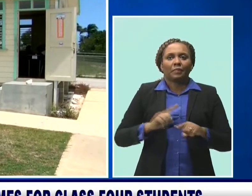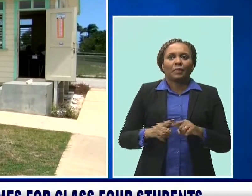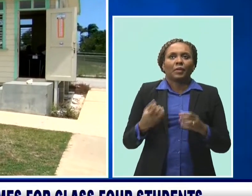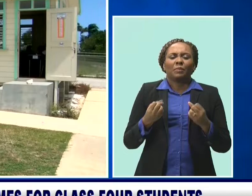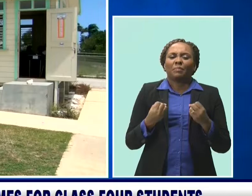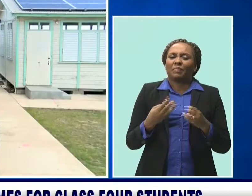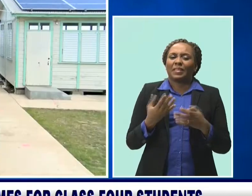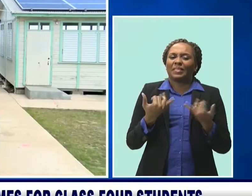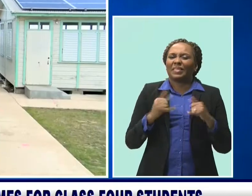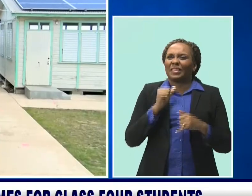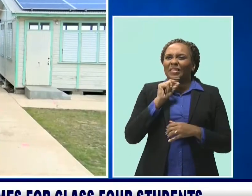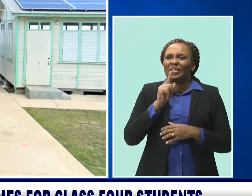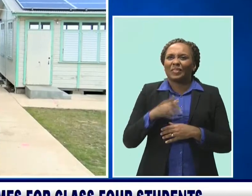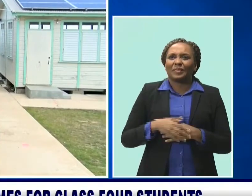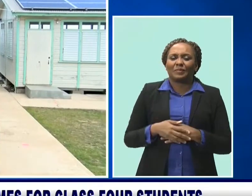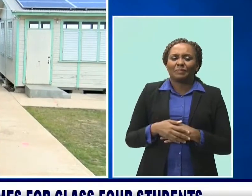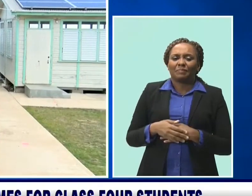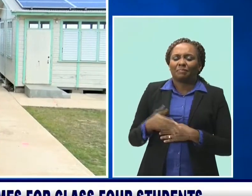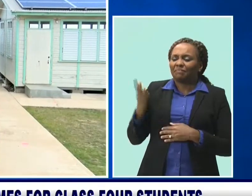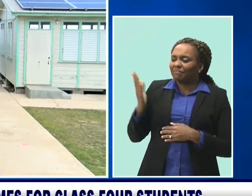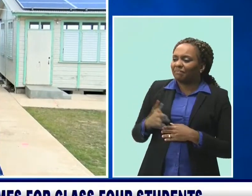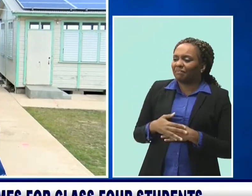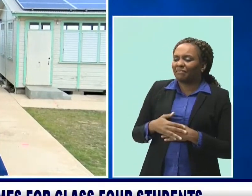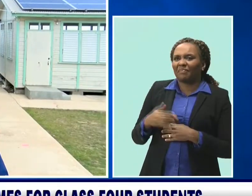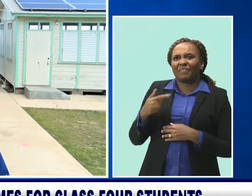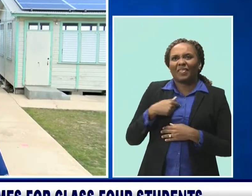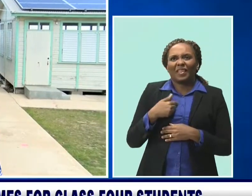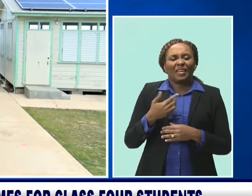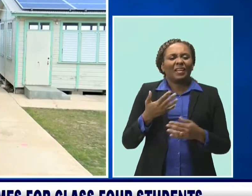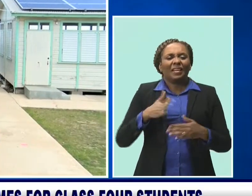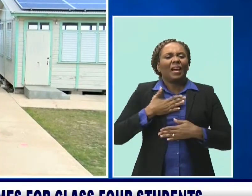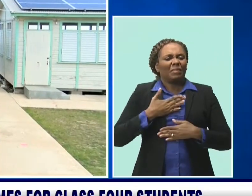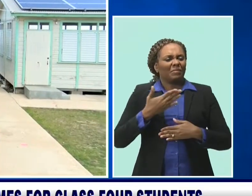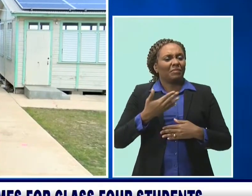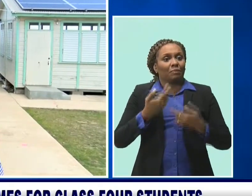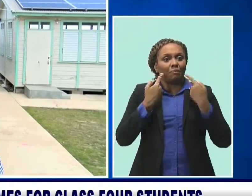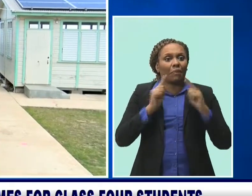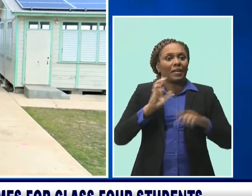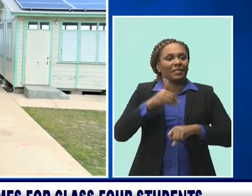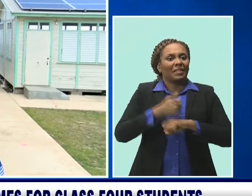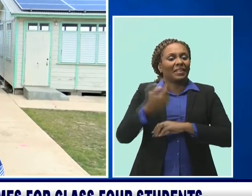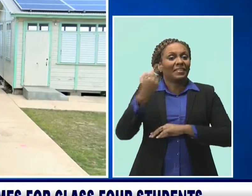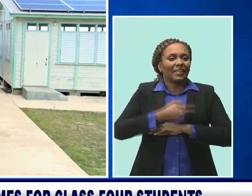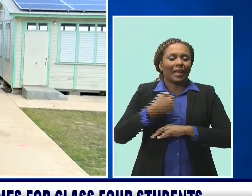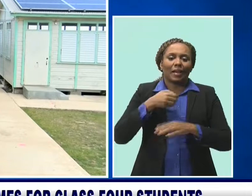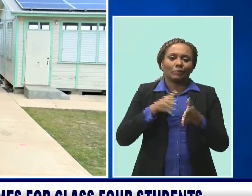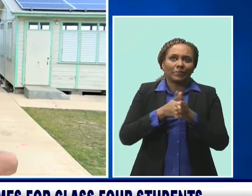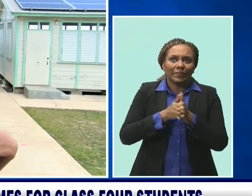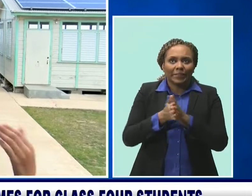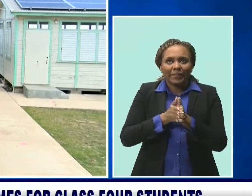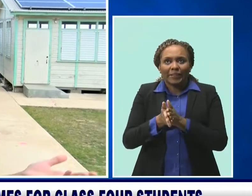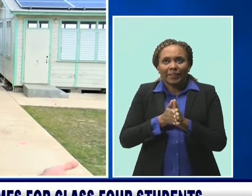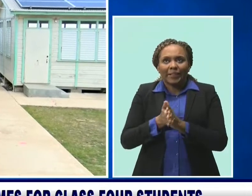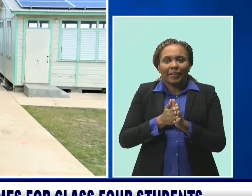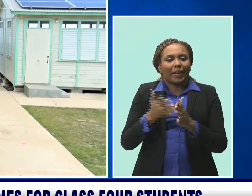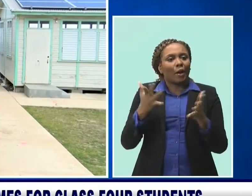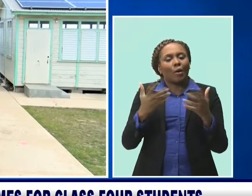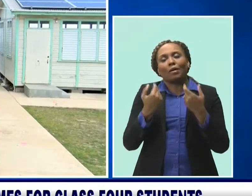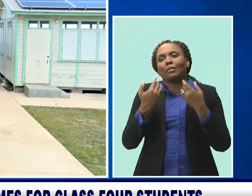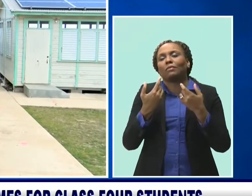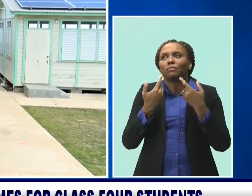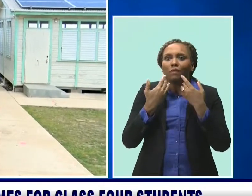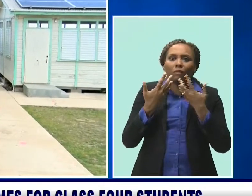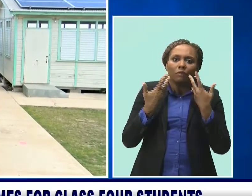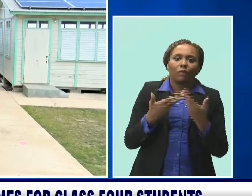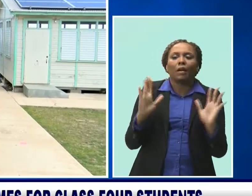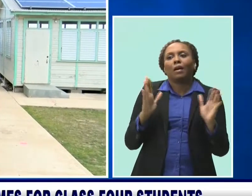divided about it. I was sort of happy that we got a date to do it because I was really looking forward to just getting it over because it was sort